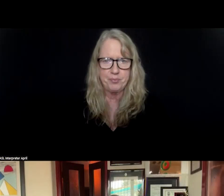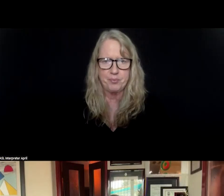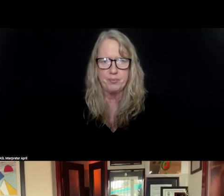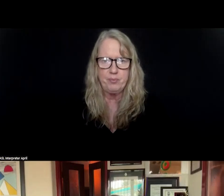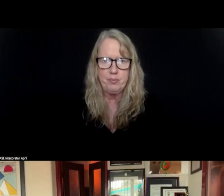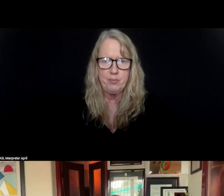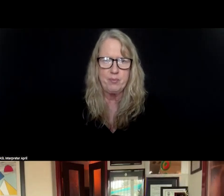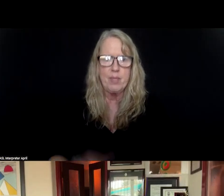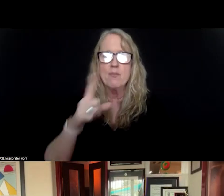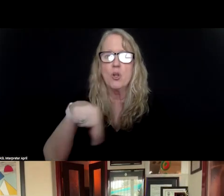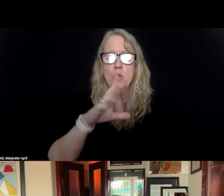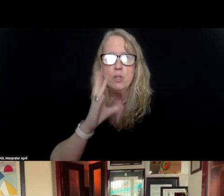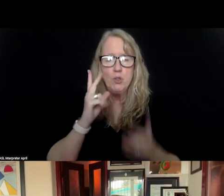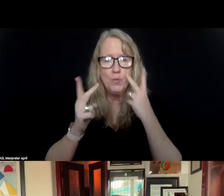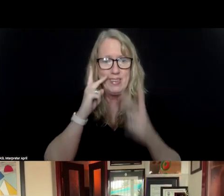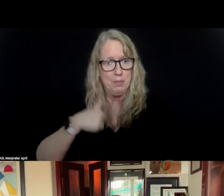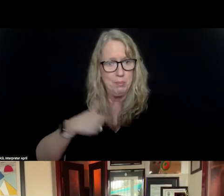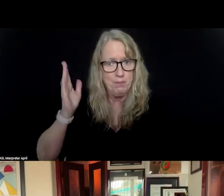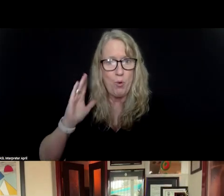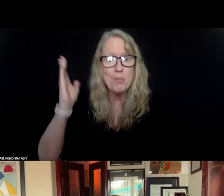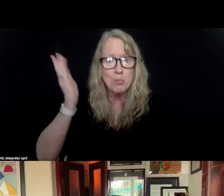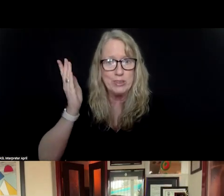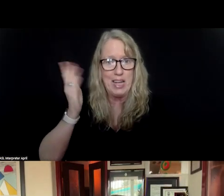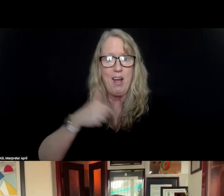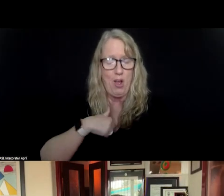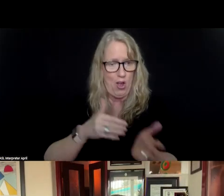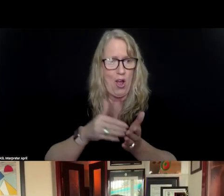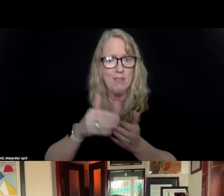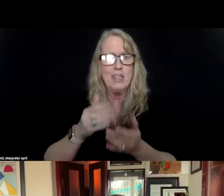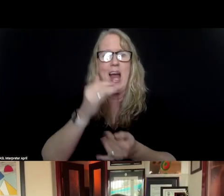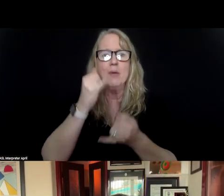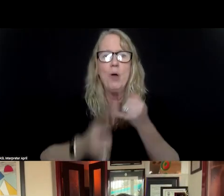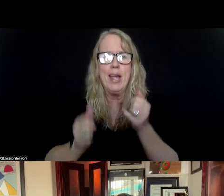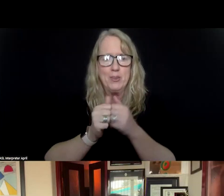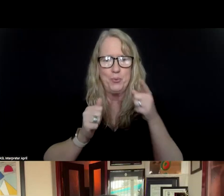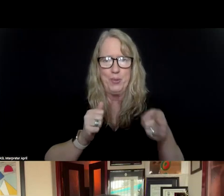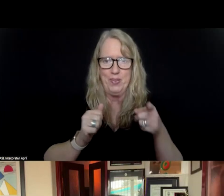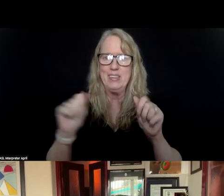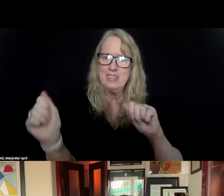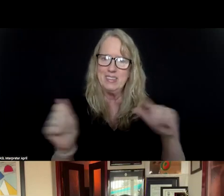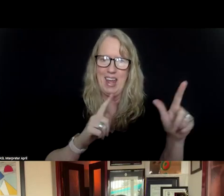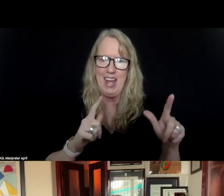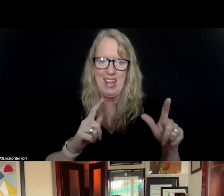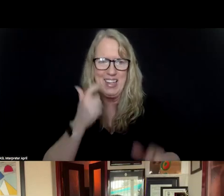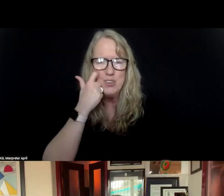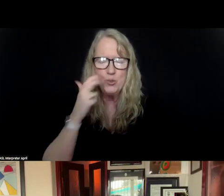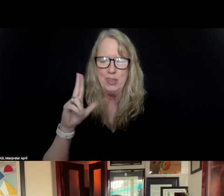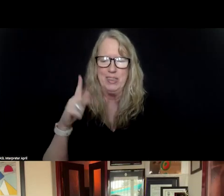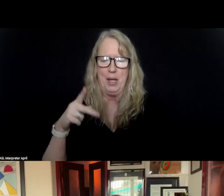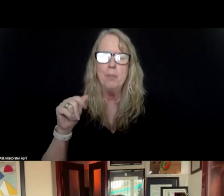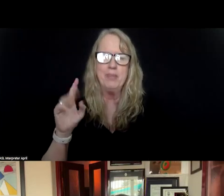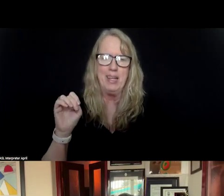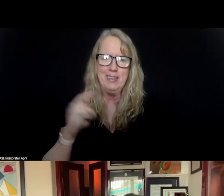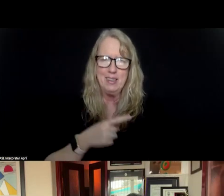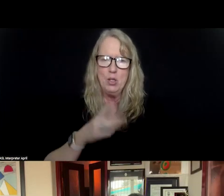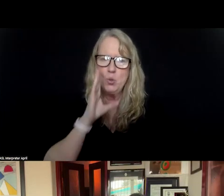And for those of you who've seen me present, I often end with this slide that kind of gives, and I just updated it recently, but it